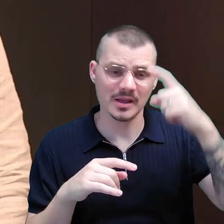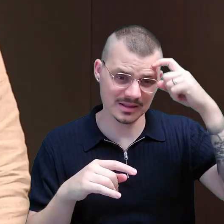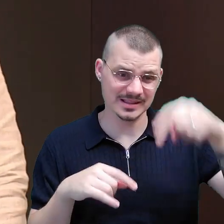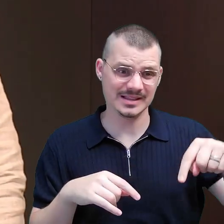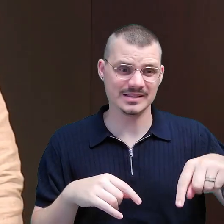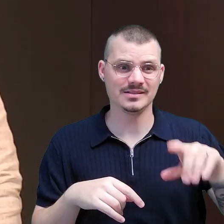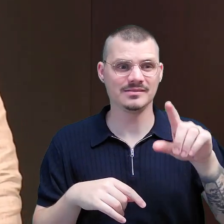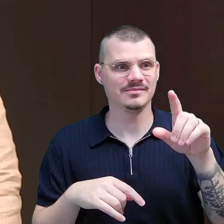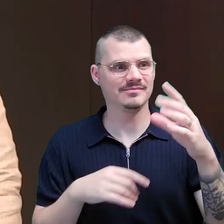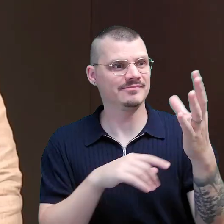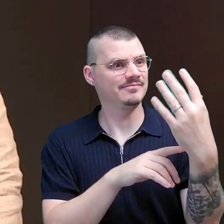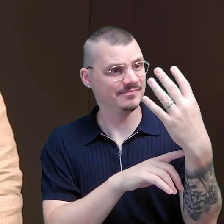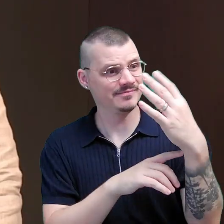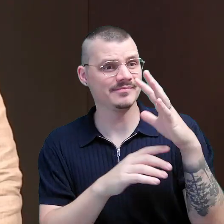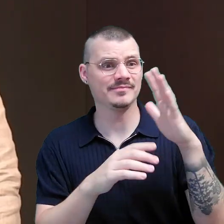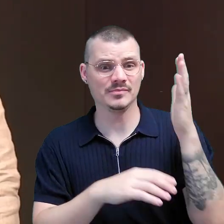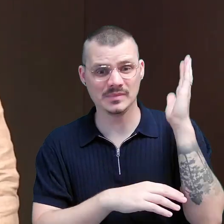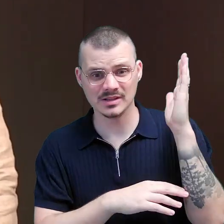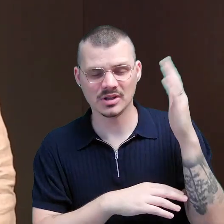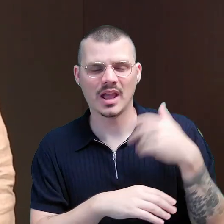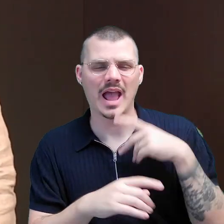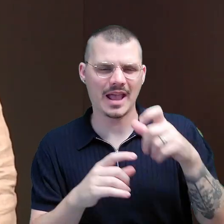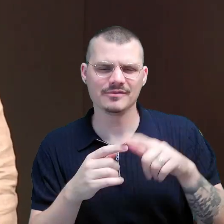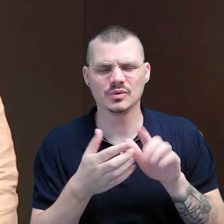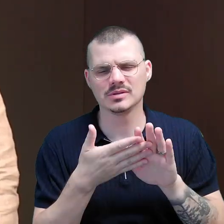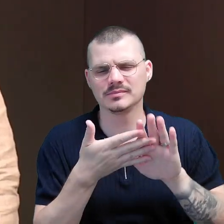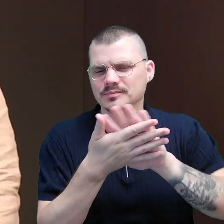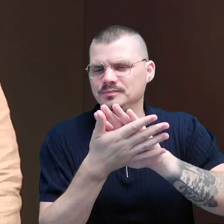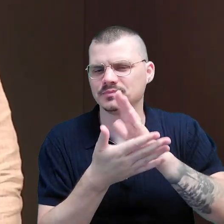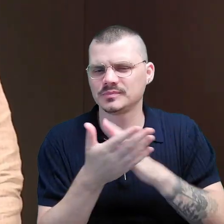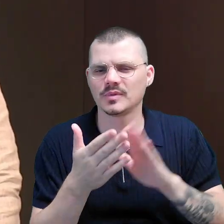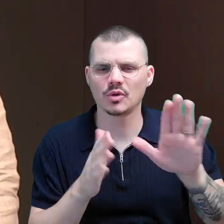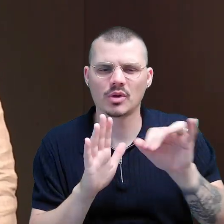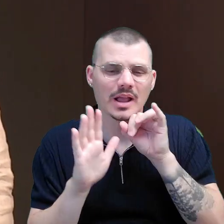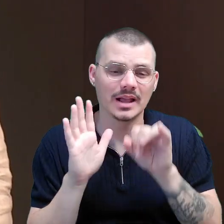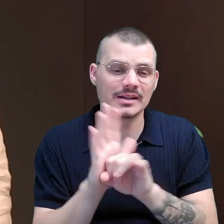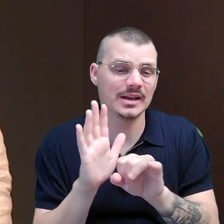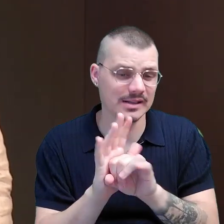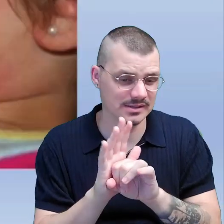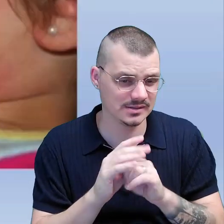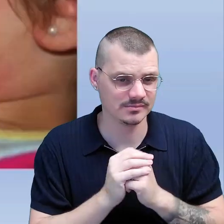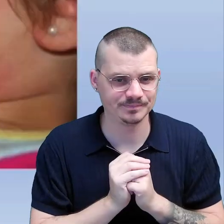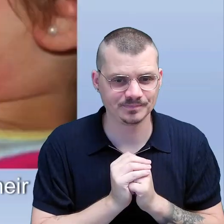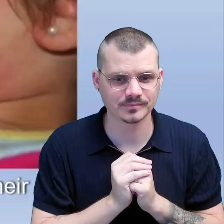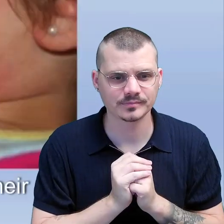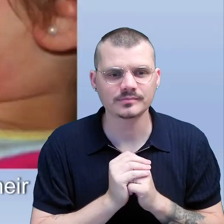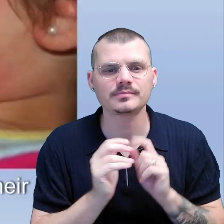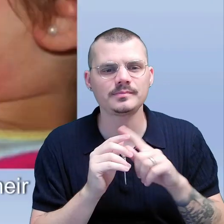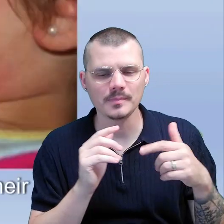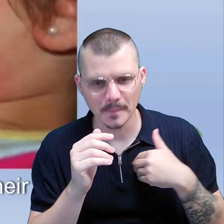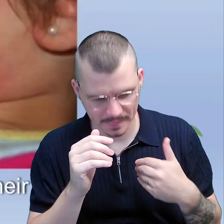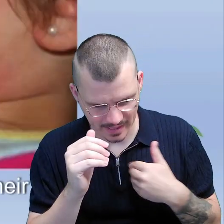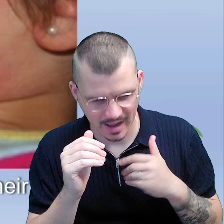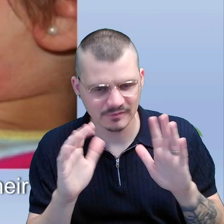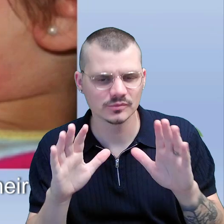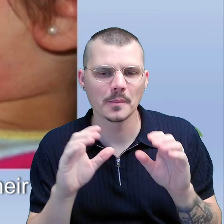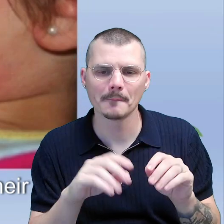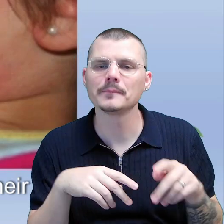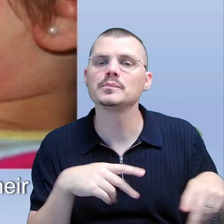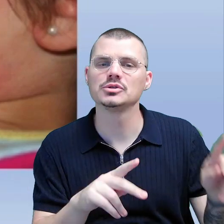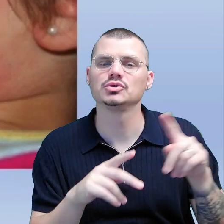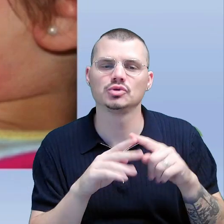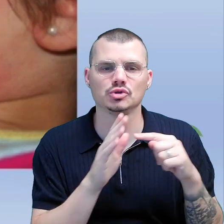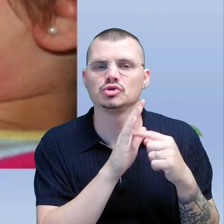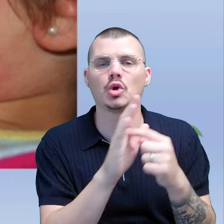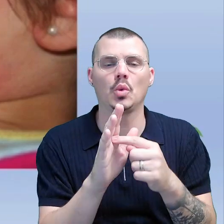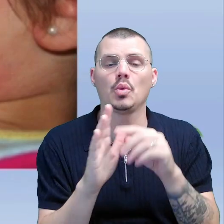videotape presentation, I do need to disguise people's identities. But I do have carefully obtained permission to show